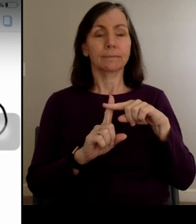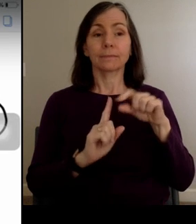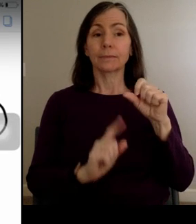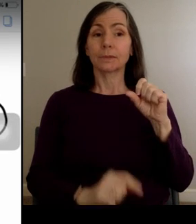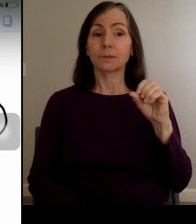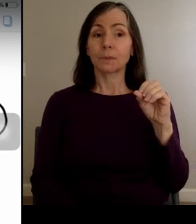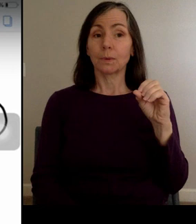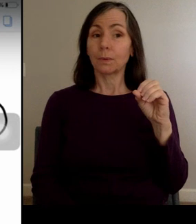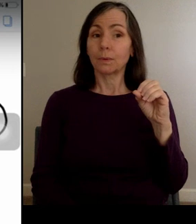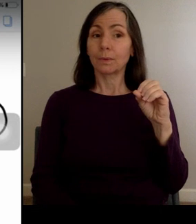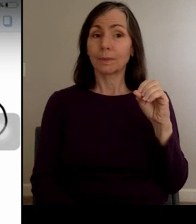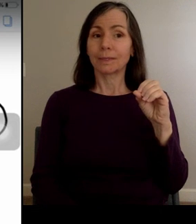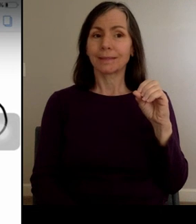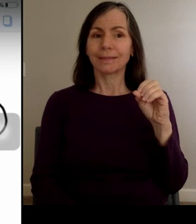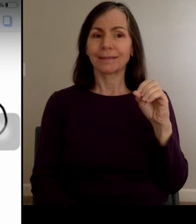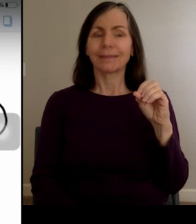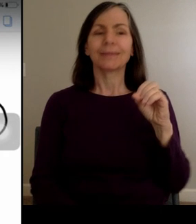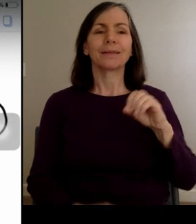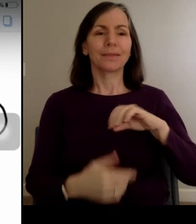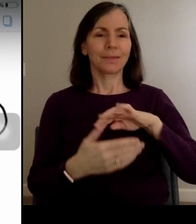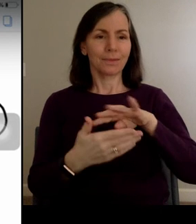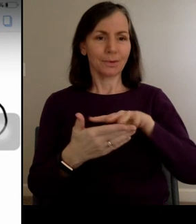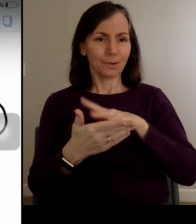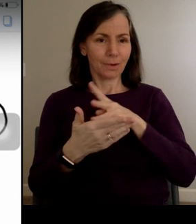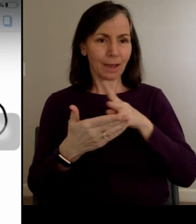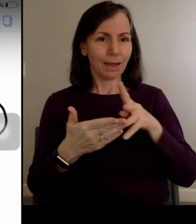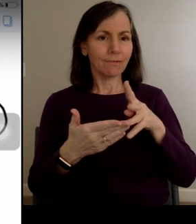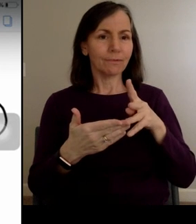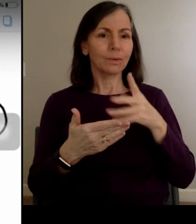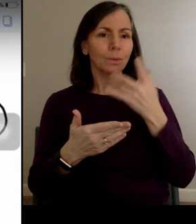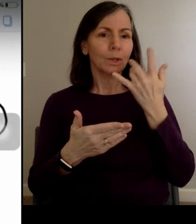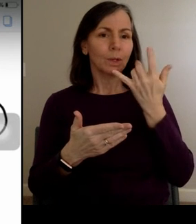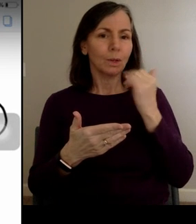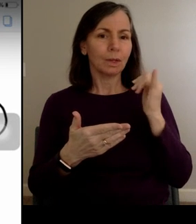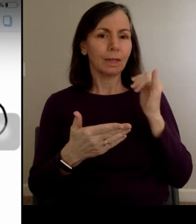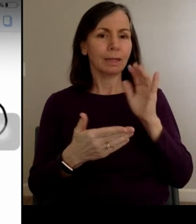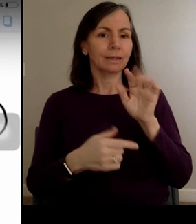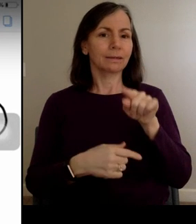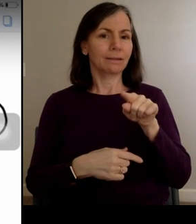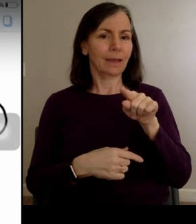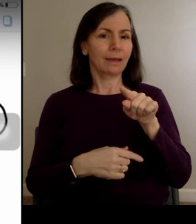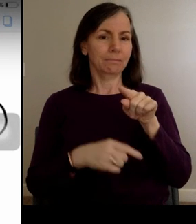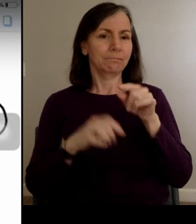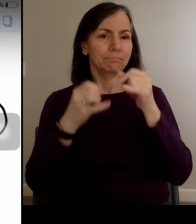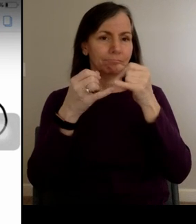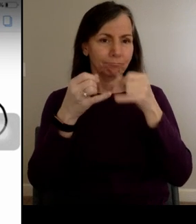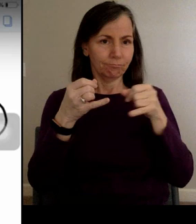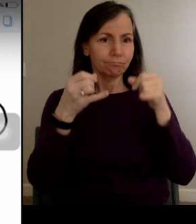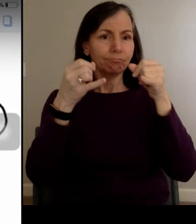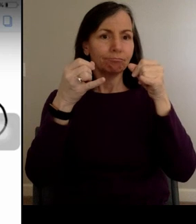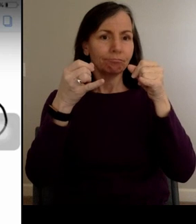So our graph looks like a U.